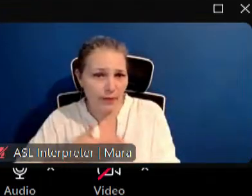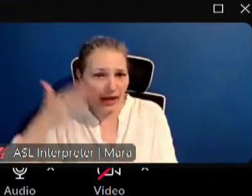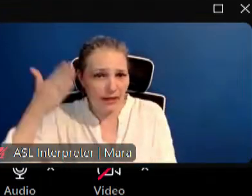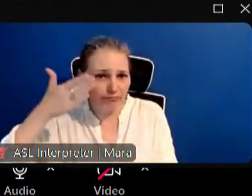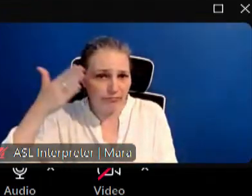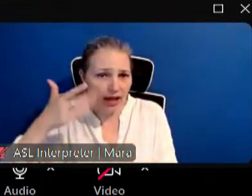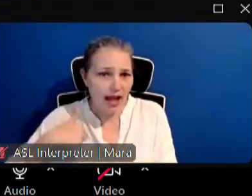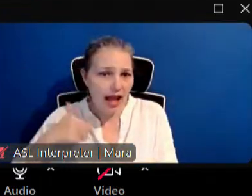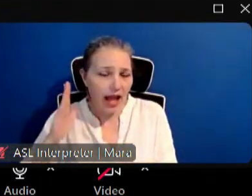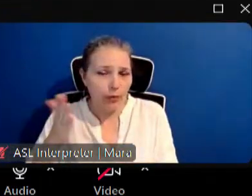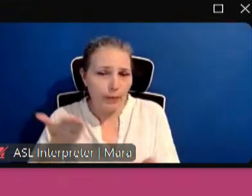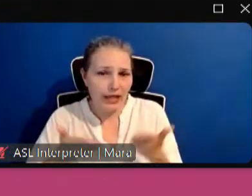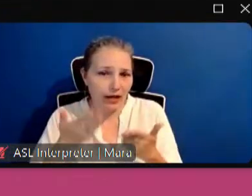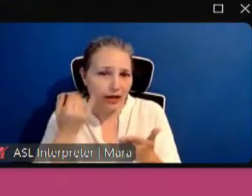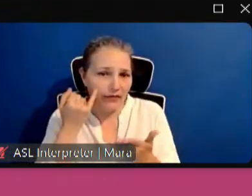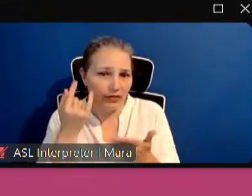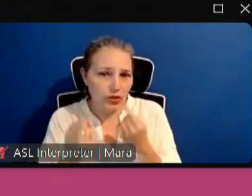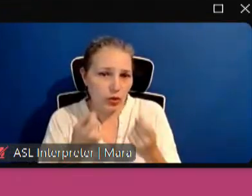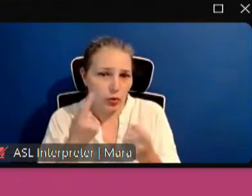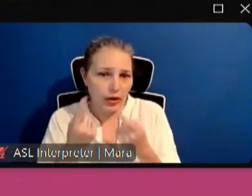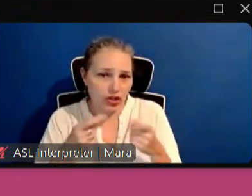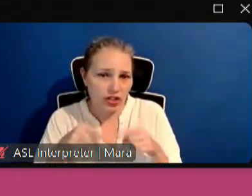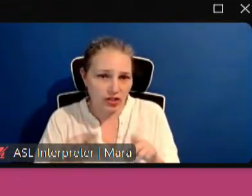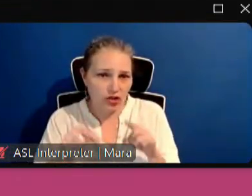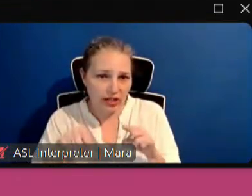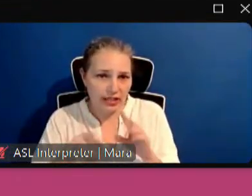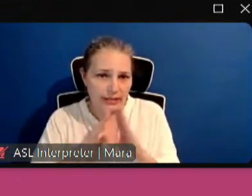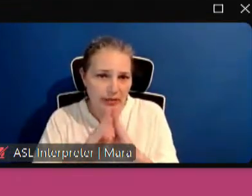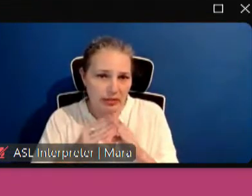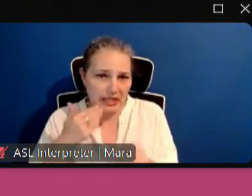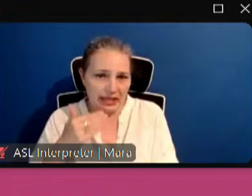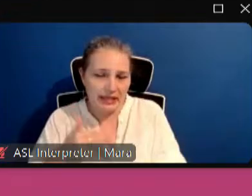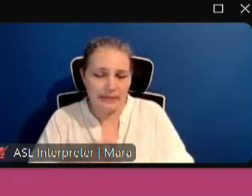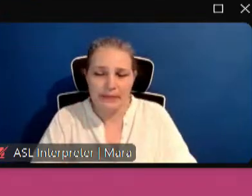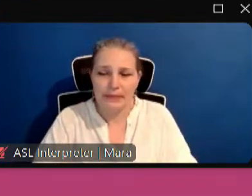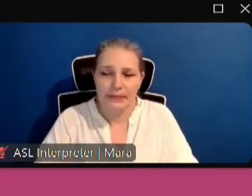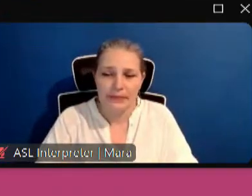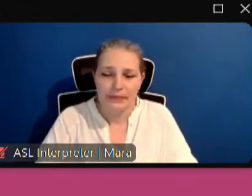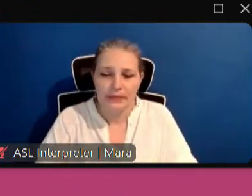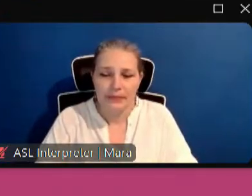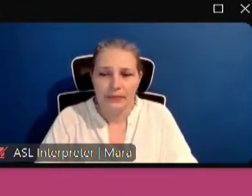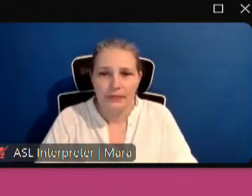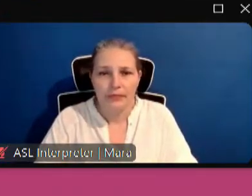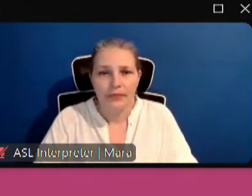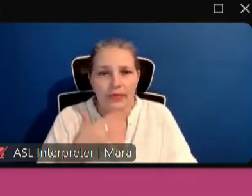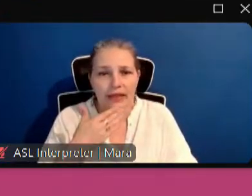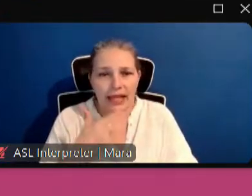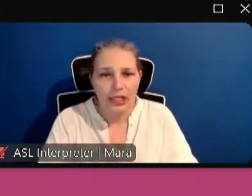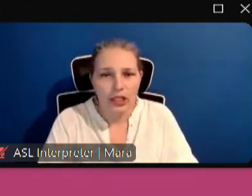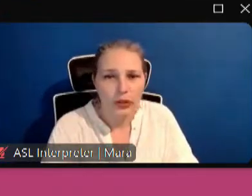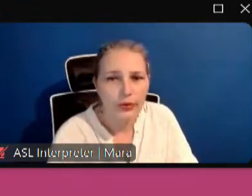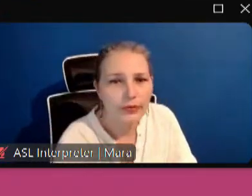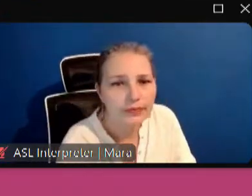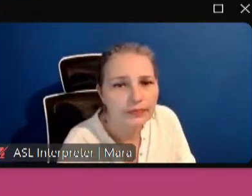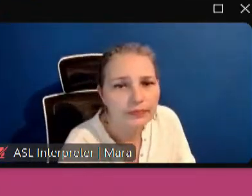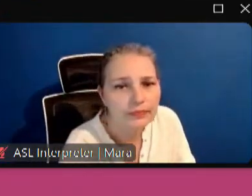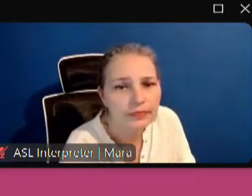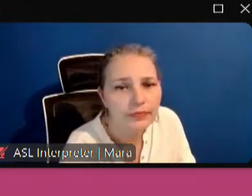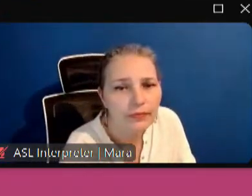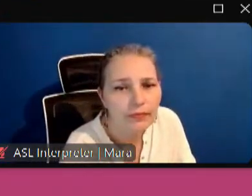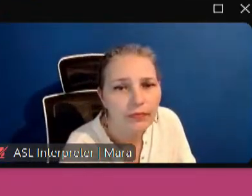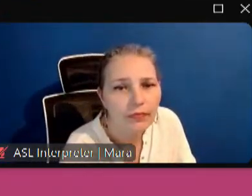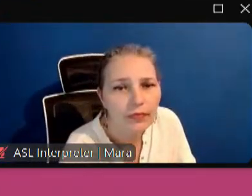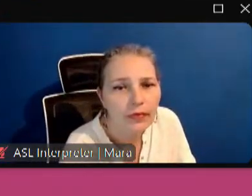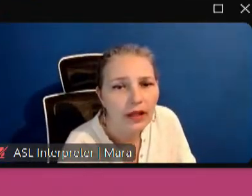standing by for questions throughout the process. Thanks. Thank you, Colonel. And as a reminder for folks who are tuning in